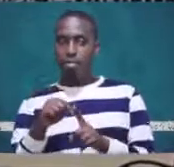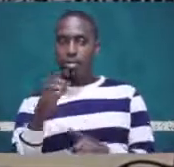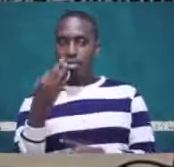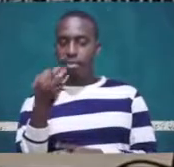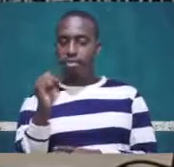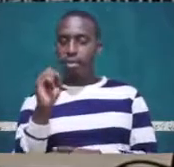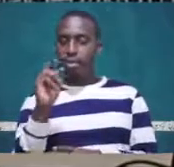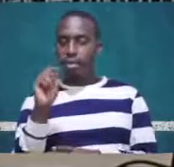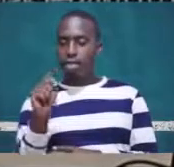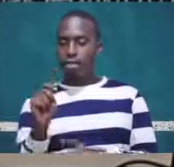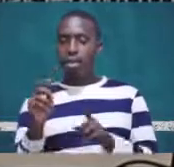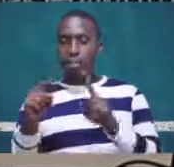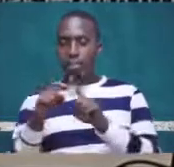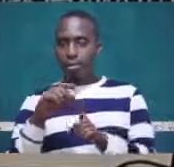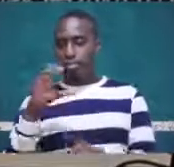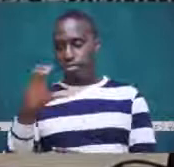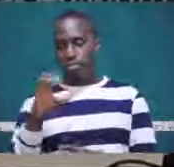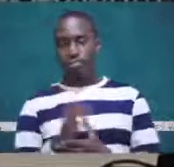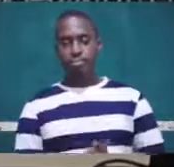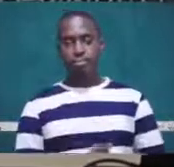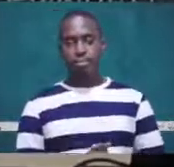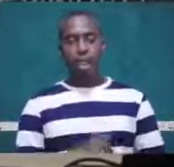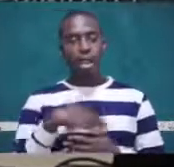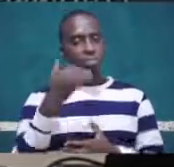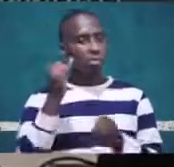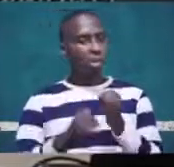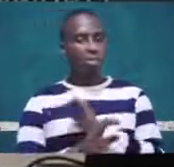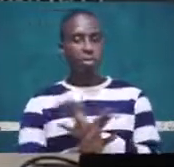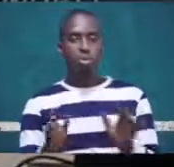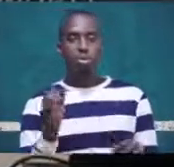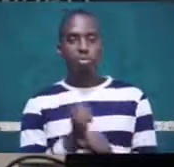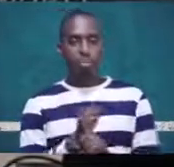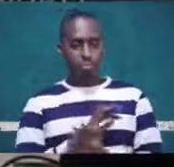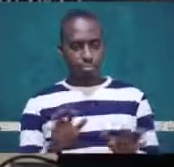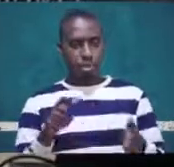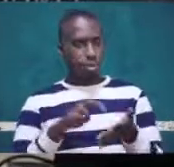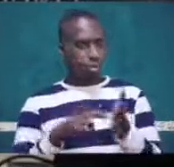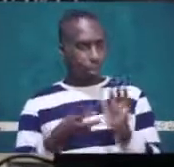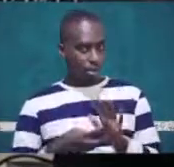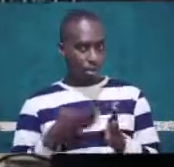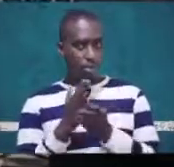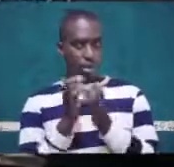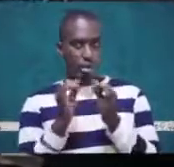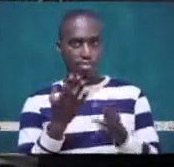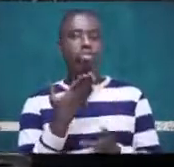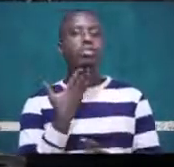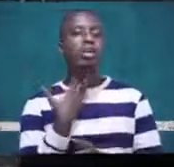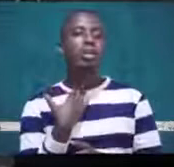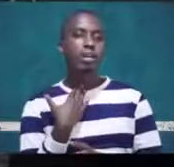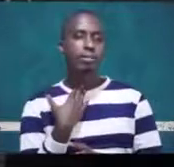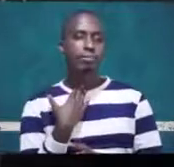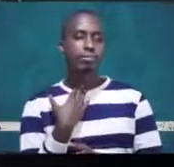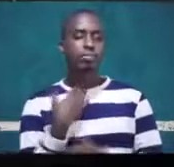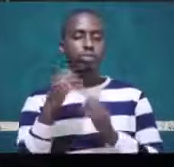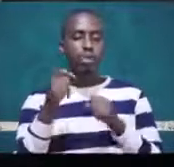then plus the constant of integration, and you are done. Means that if we want,